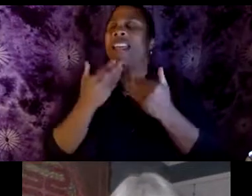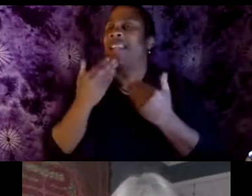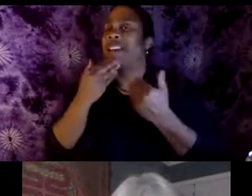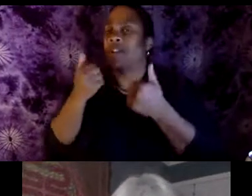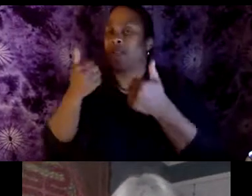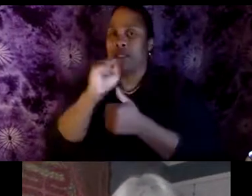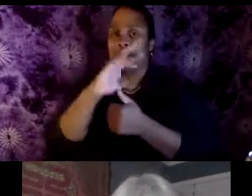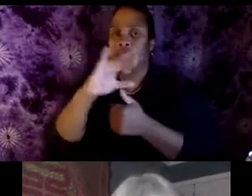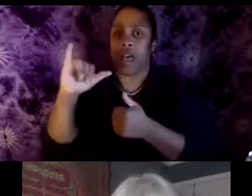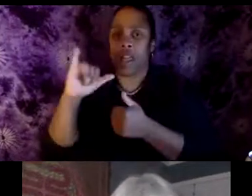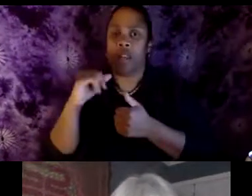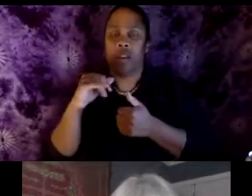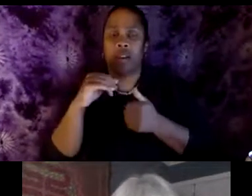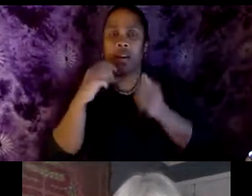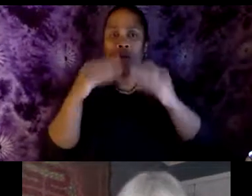Thanks, Shipwitch.